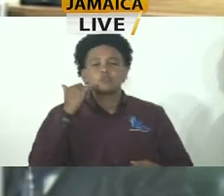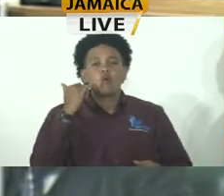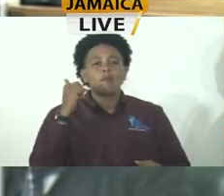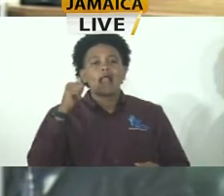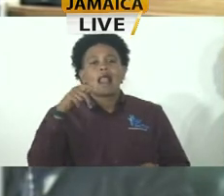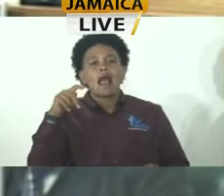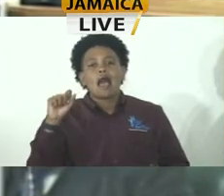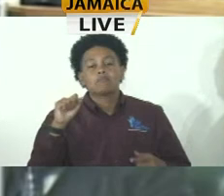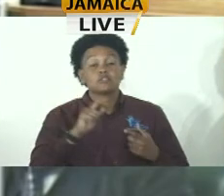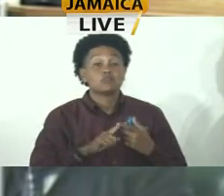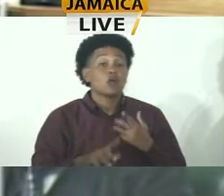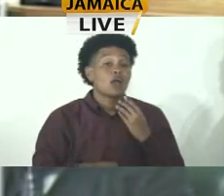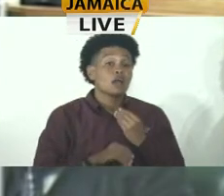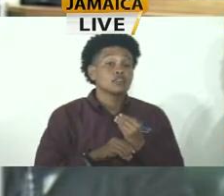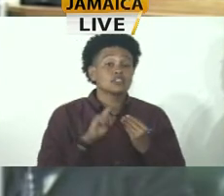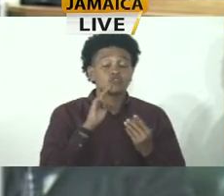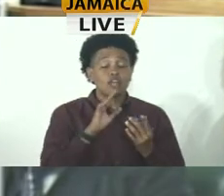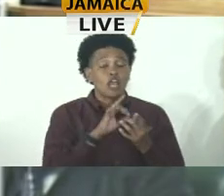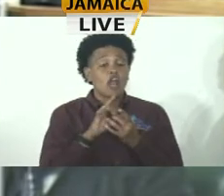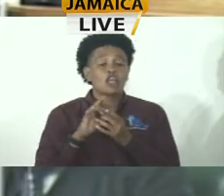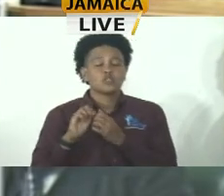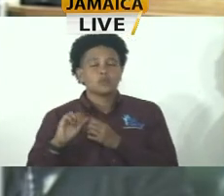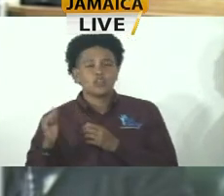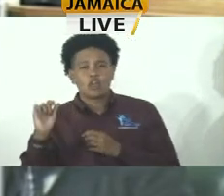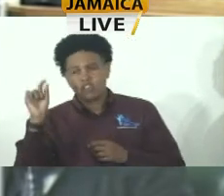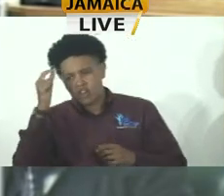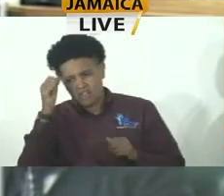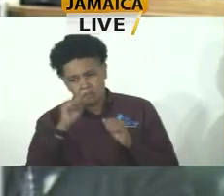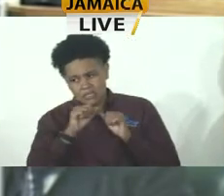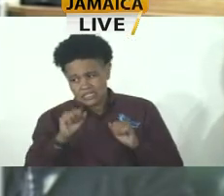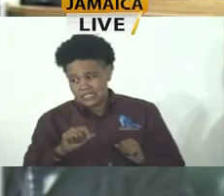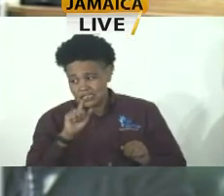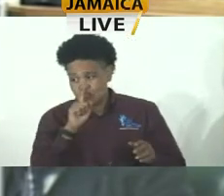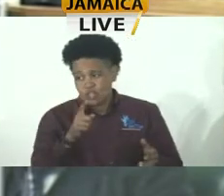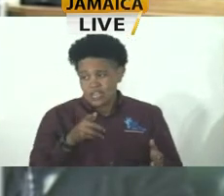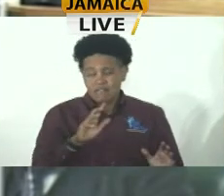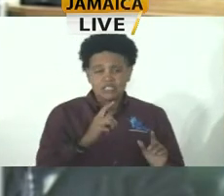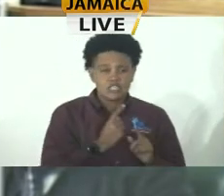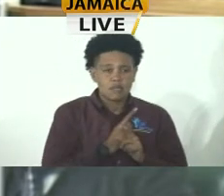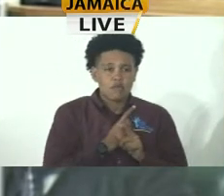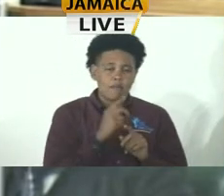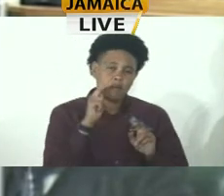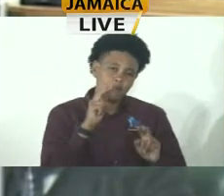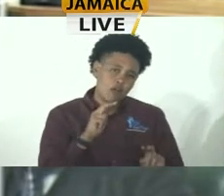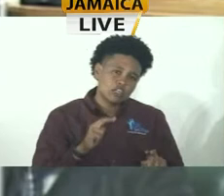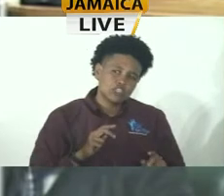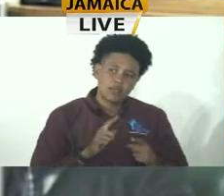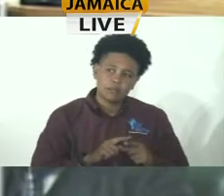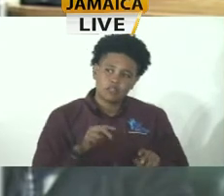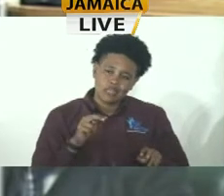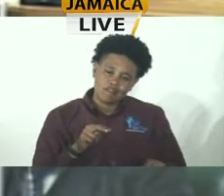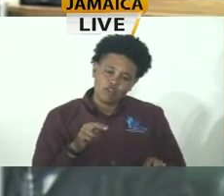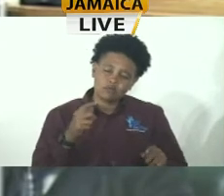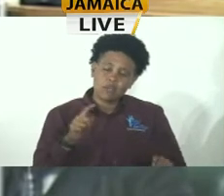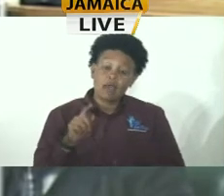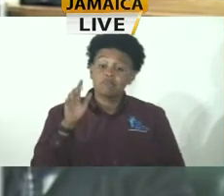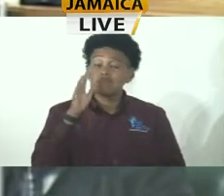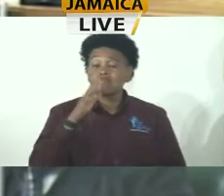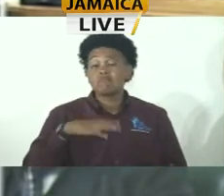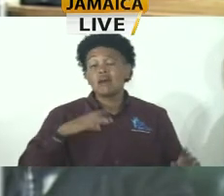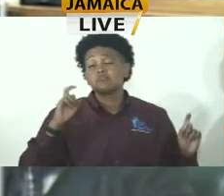well as interconnection with other government systems to facilitate proper monitoring and enforcement madam speaker i want to